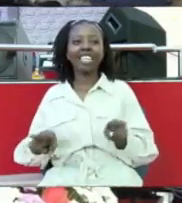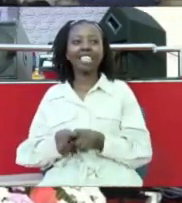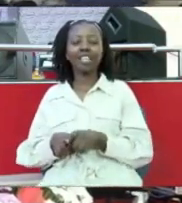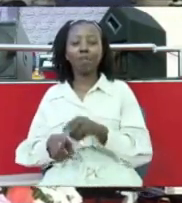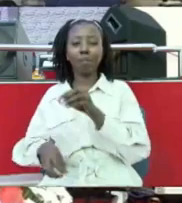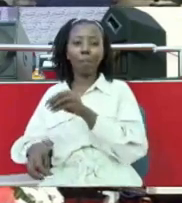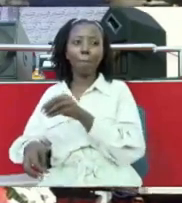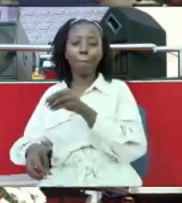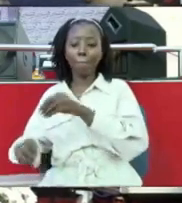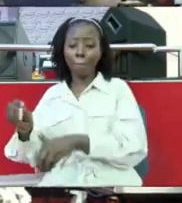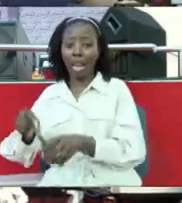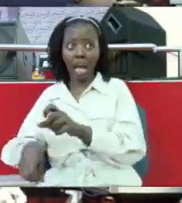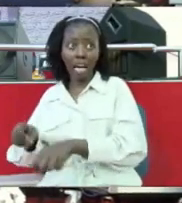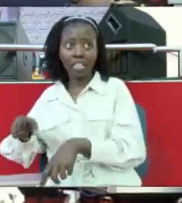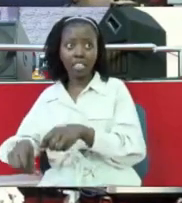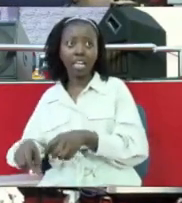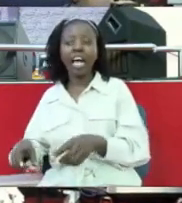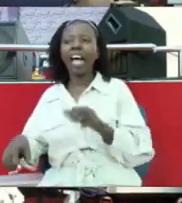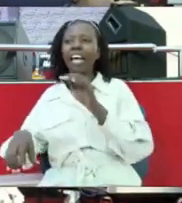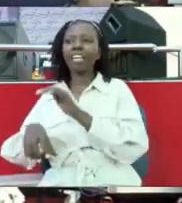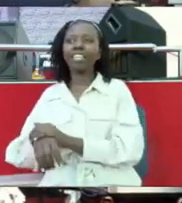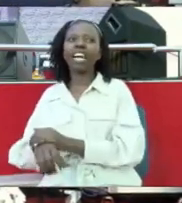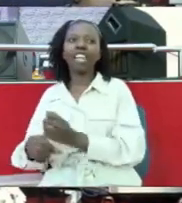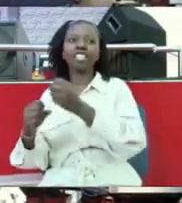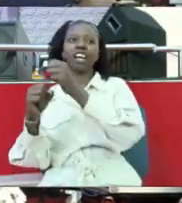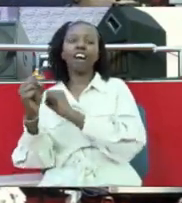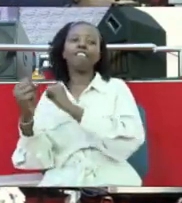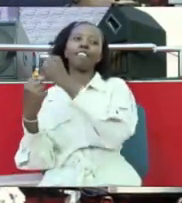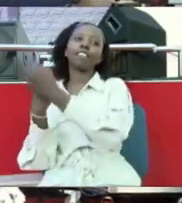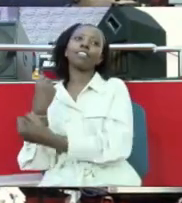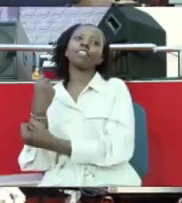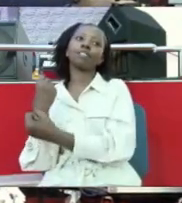planted. Akapata mavuno. And then they harvested.